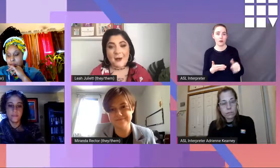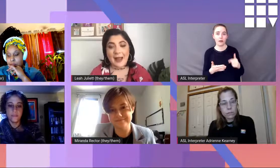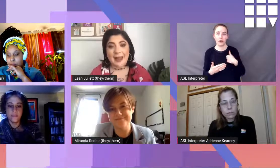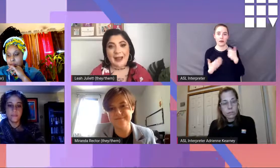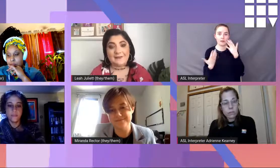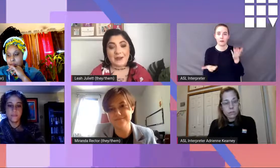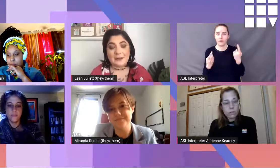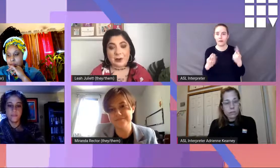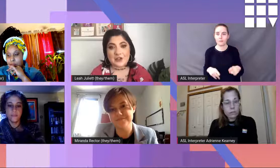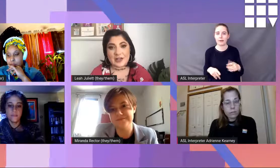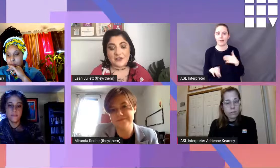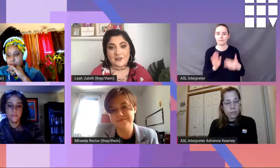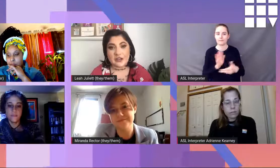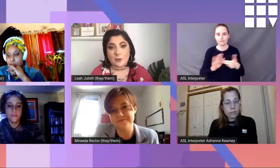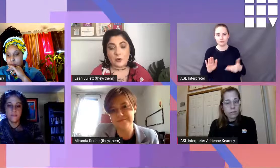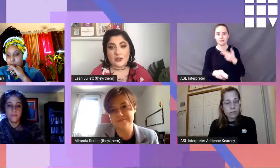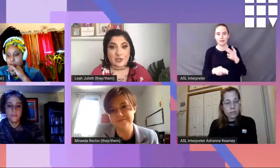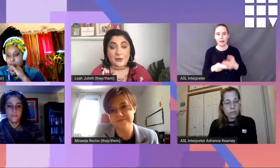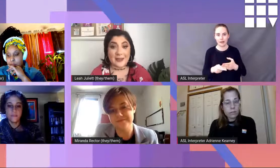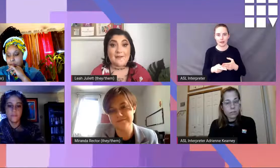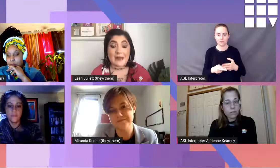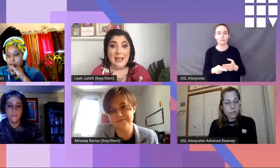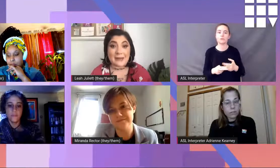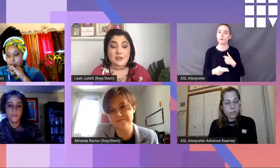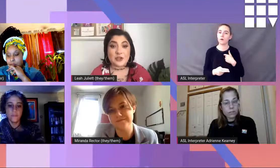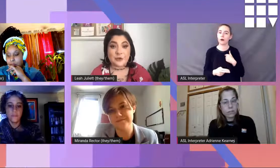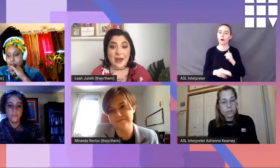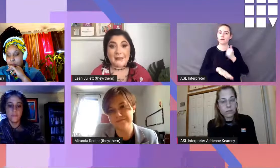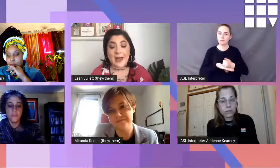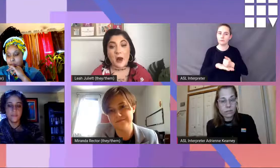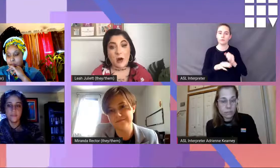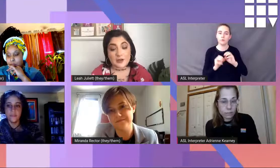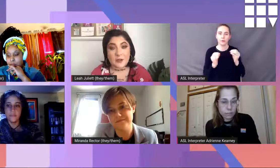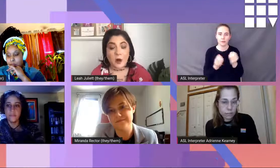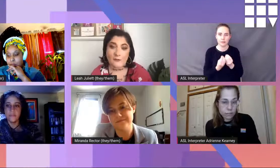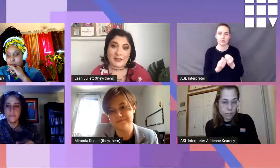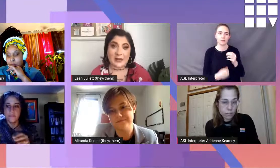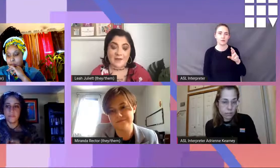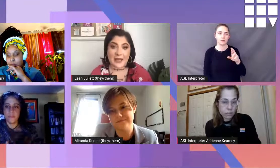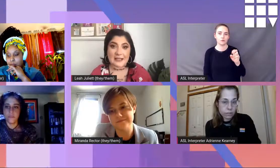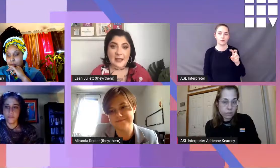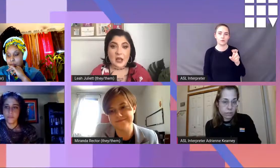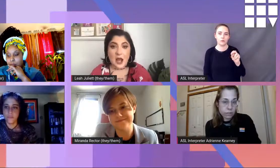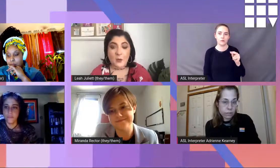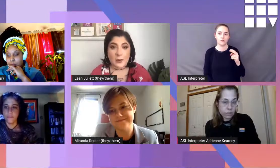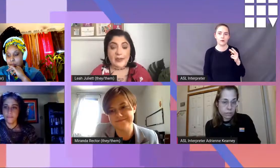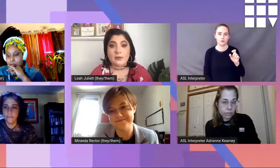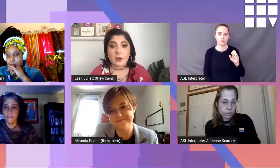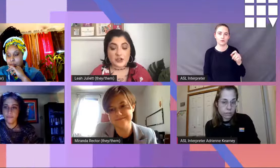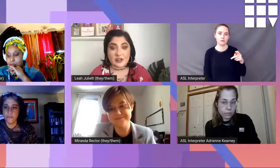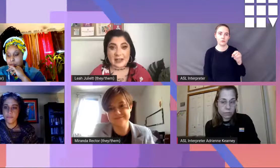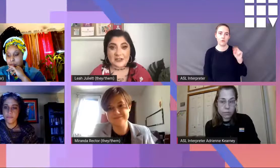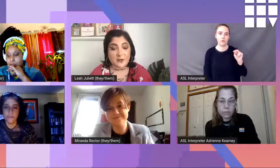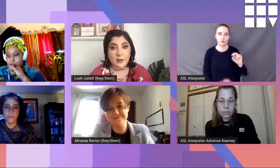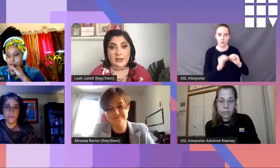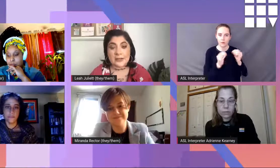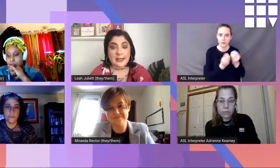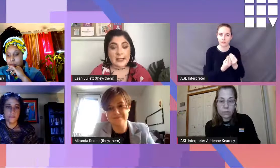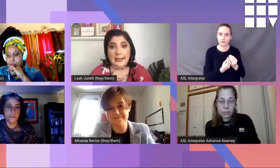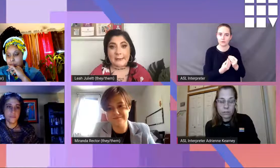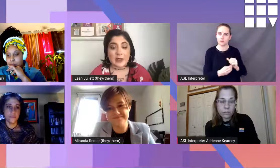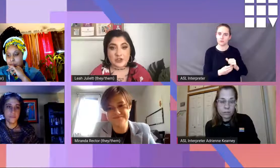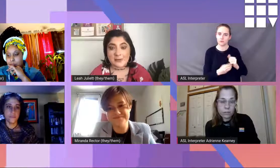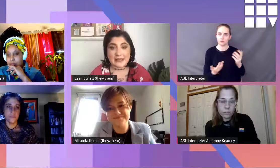so now I founded March Against Revenge Porn to give a name to the crime that so often affects women, marginalized